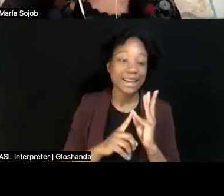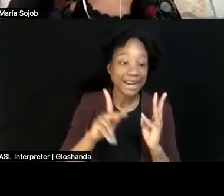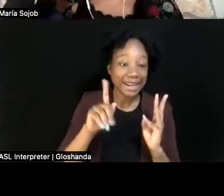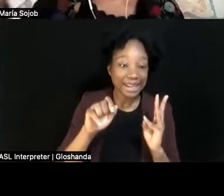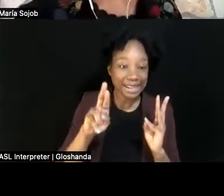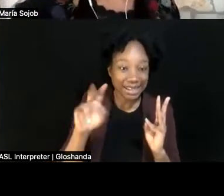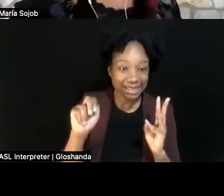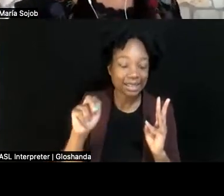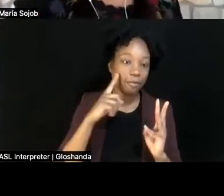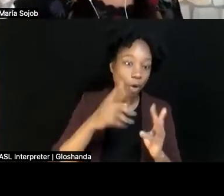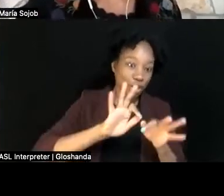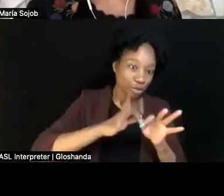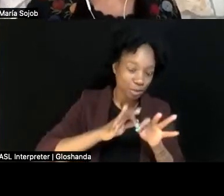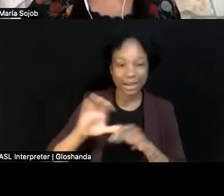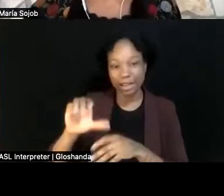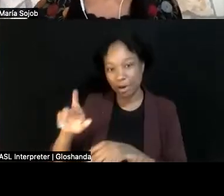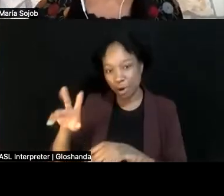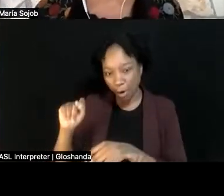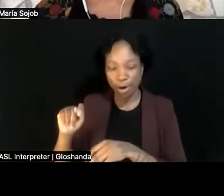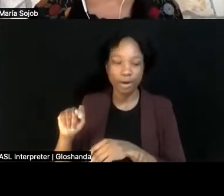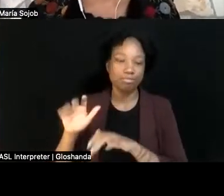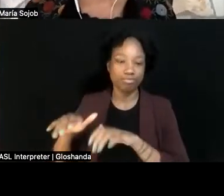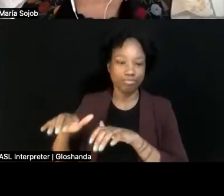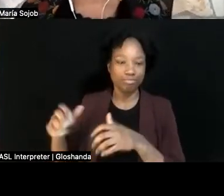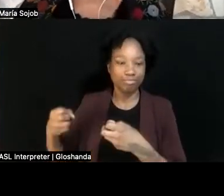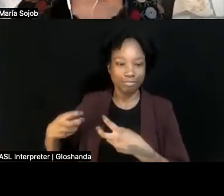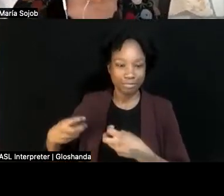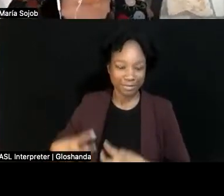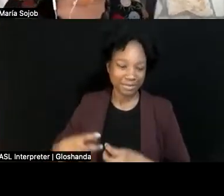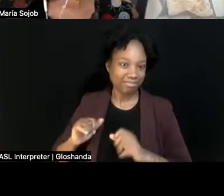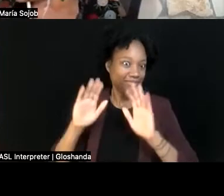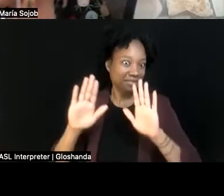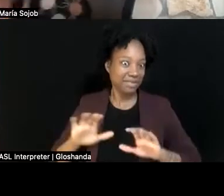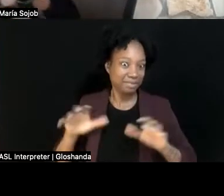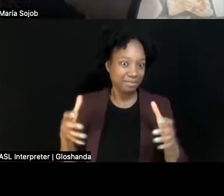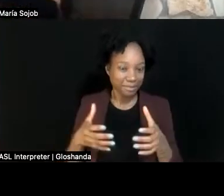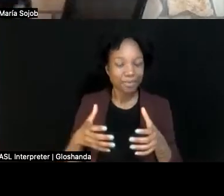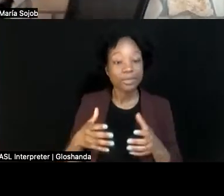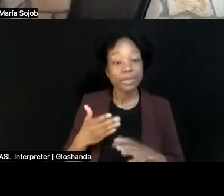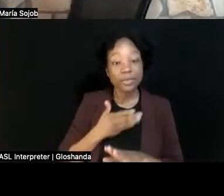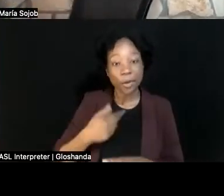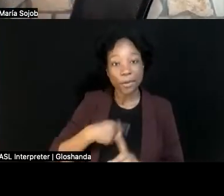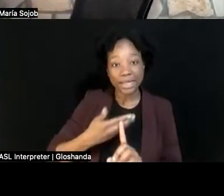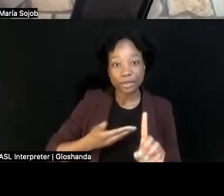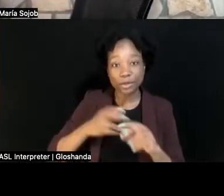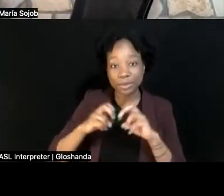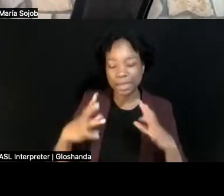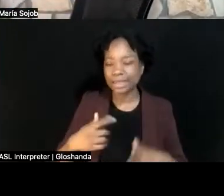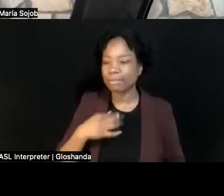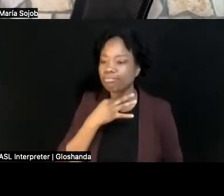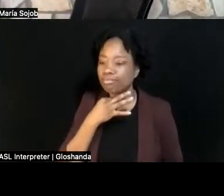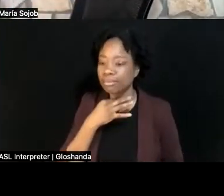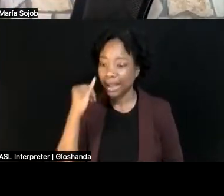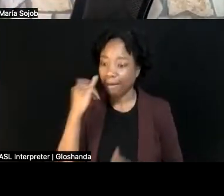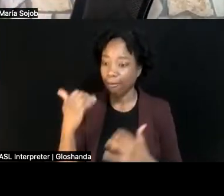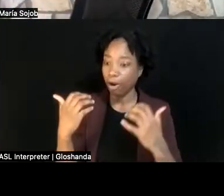phenomenal gathering. Before we introduce our wonderful panelists, I'm wondering if anyone in the audience has any access needs